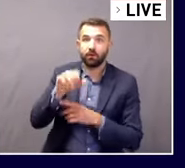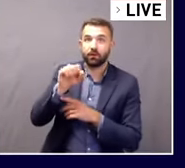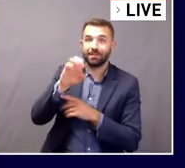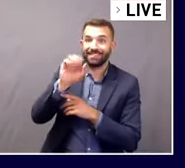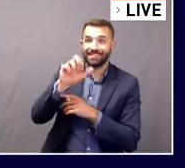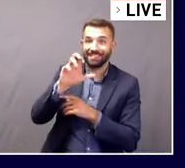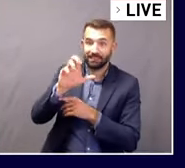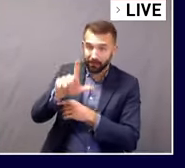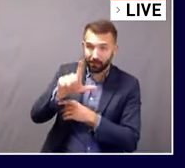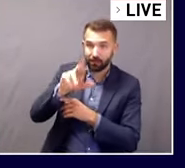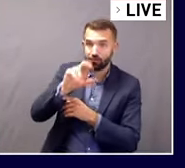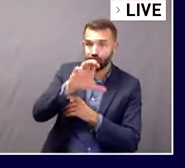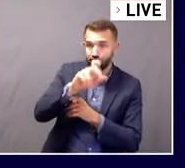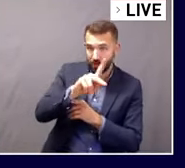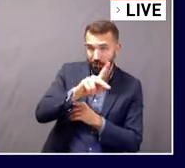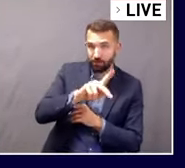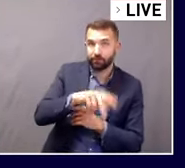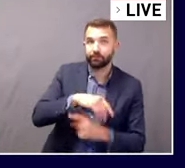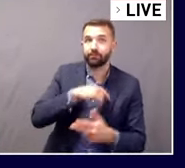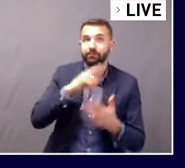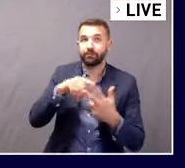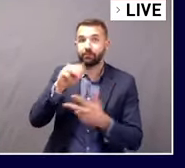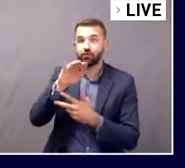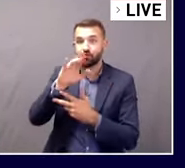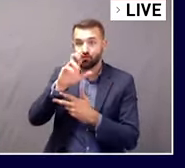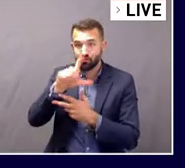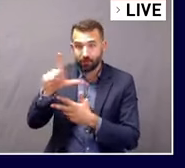farms, and the third at Wyman's farm.